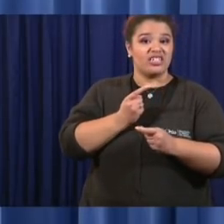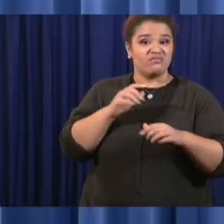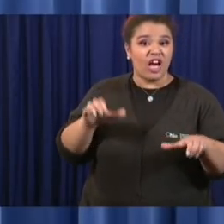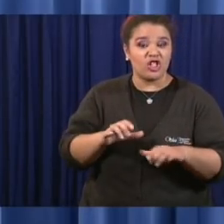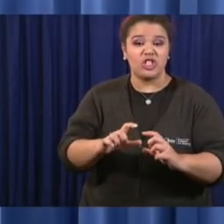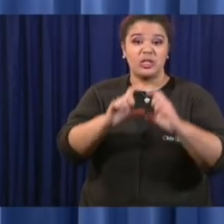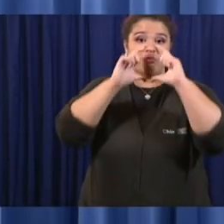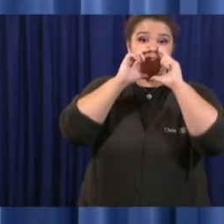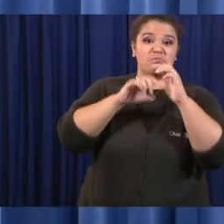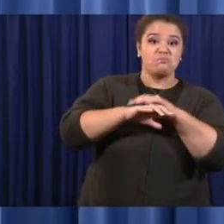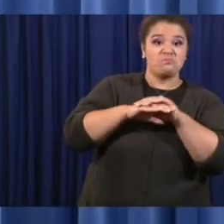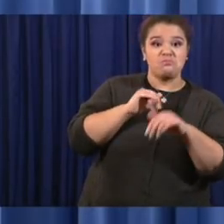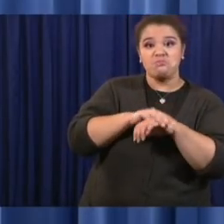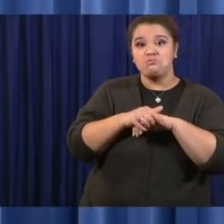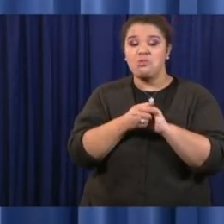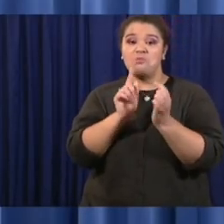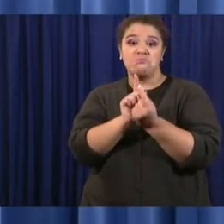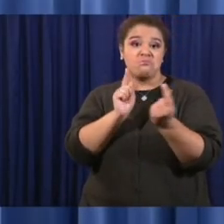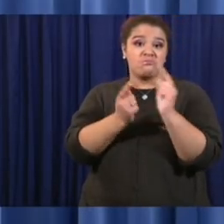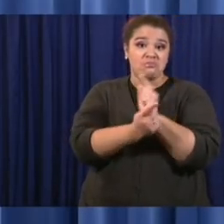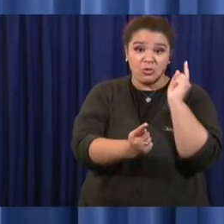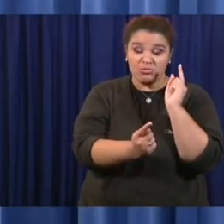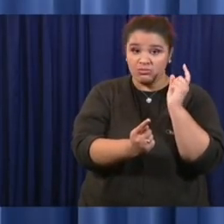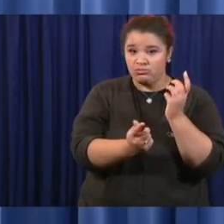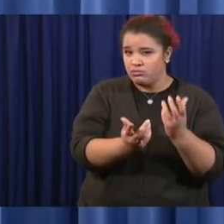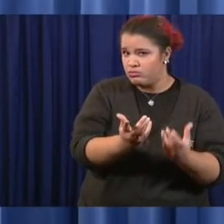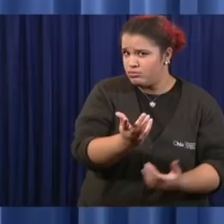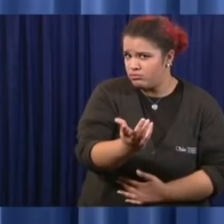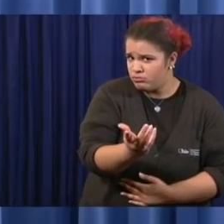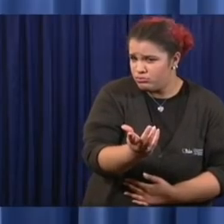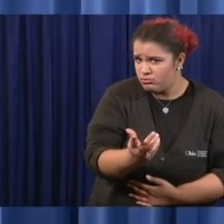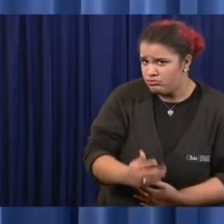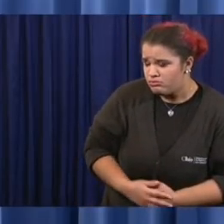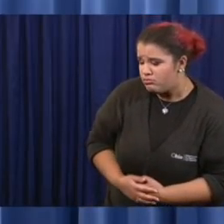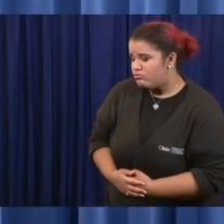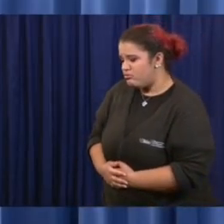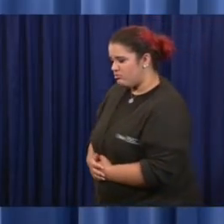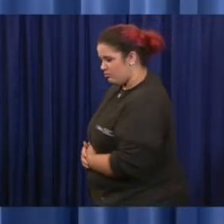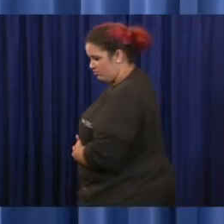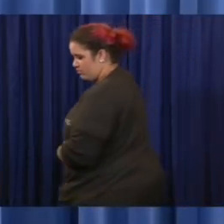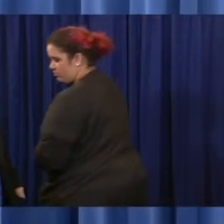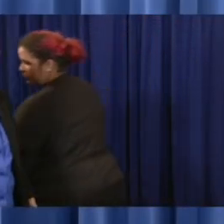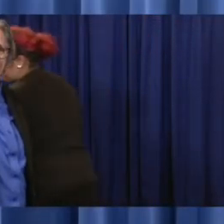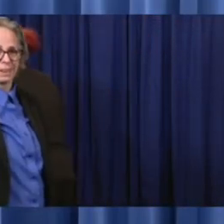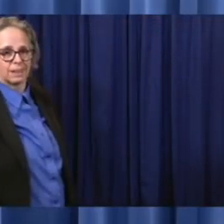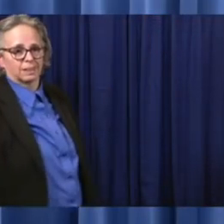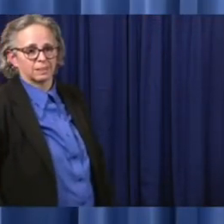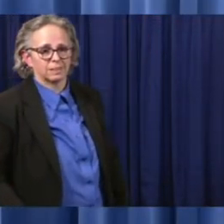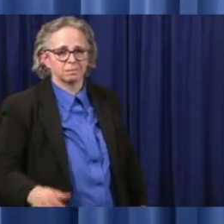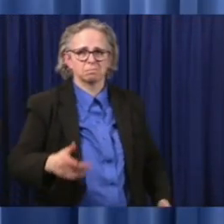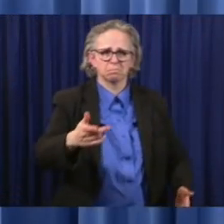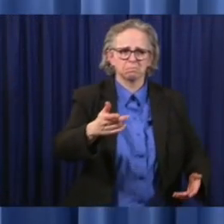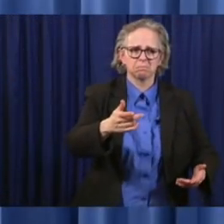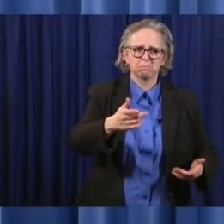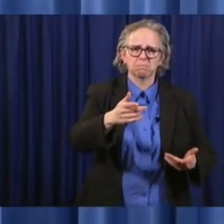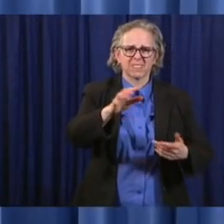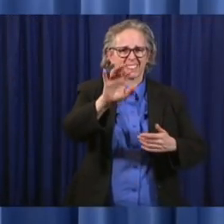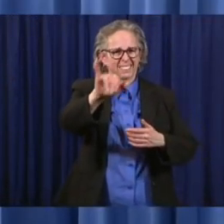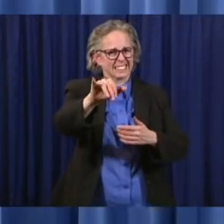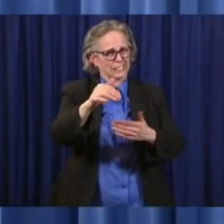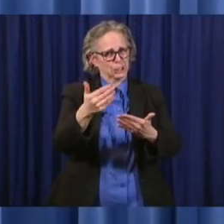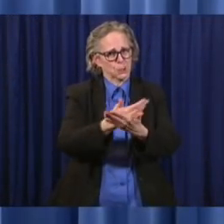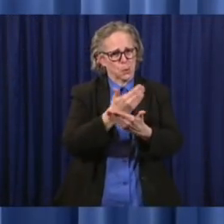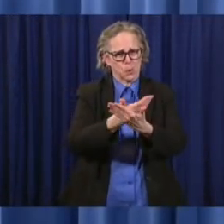Well, I think as far as businesses, you know, this is something new, but businesses are required to do